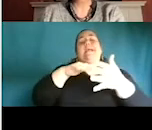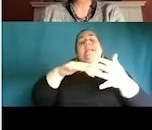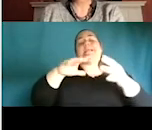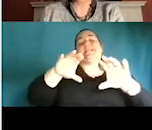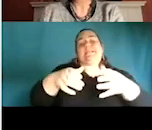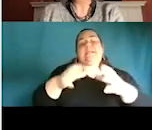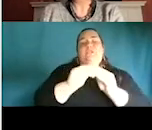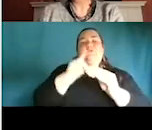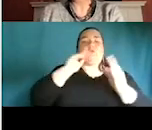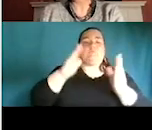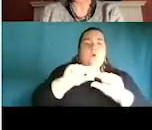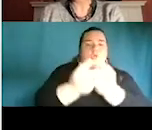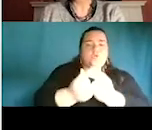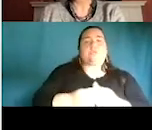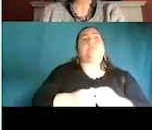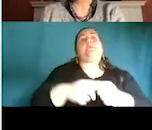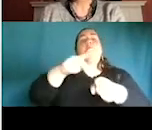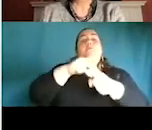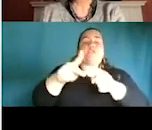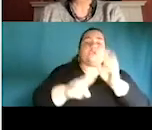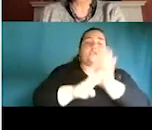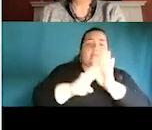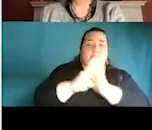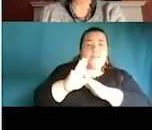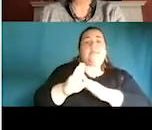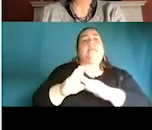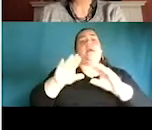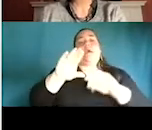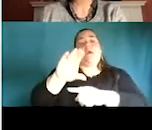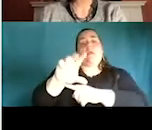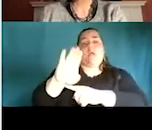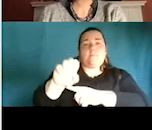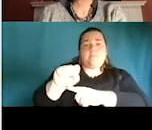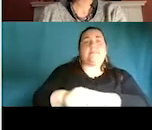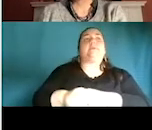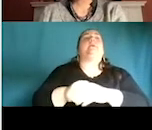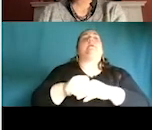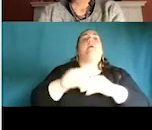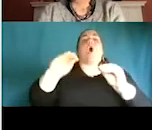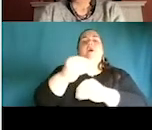workshops, a journal club, and office coffee hours.